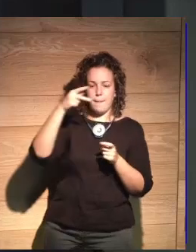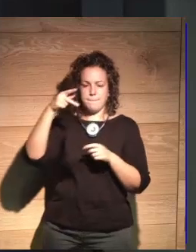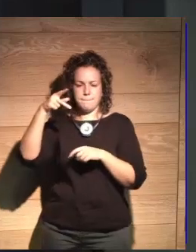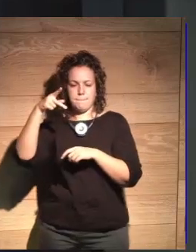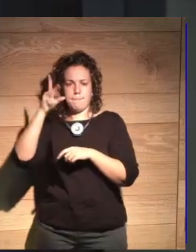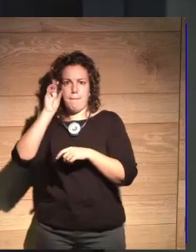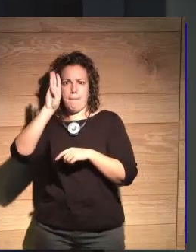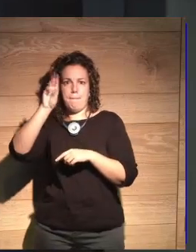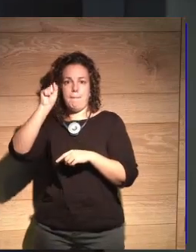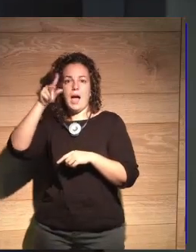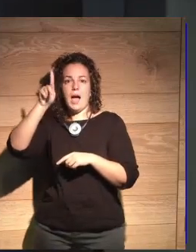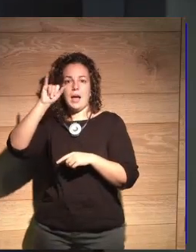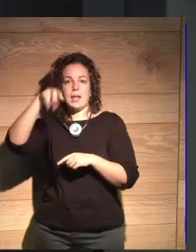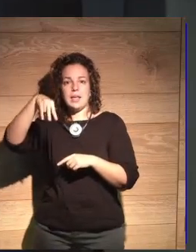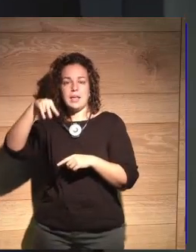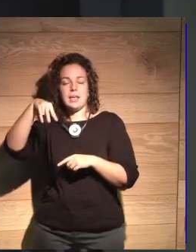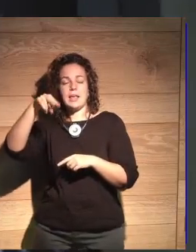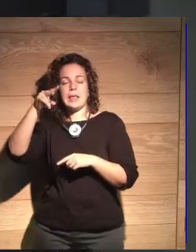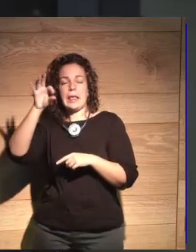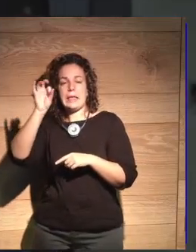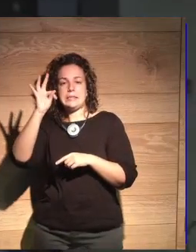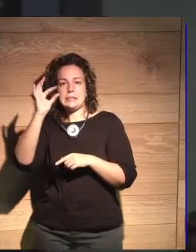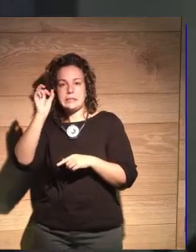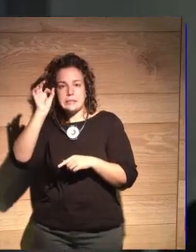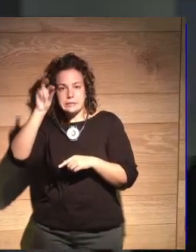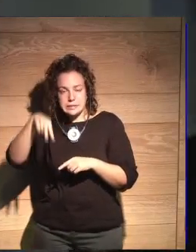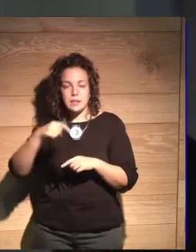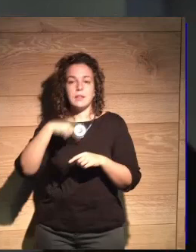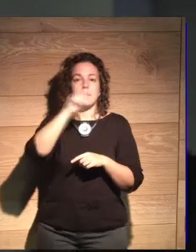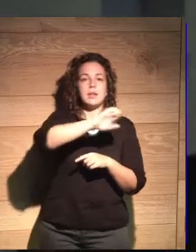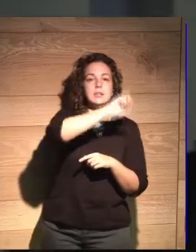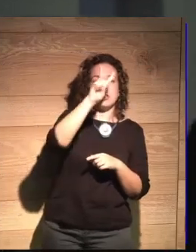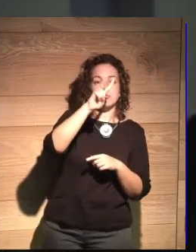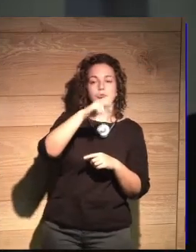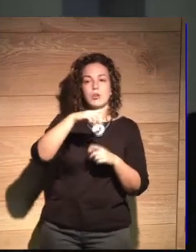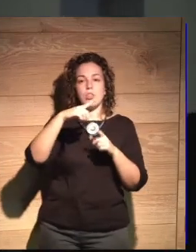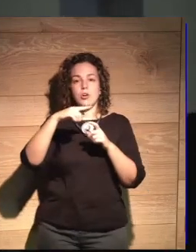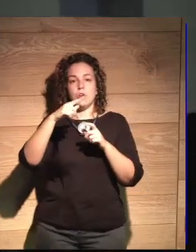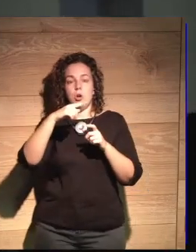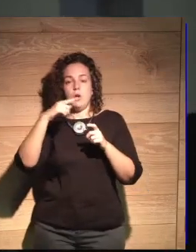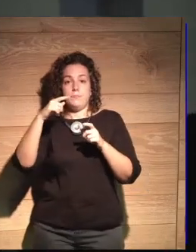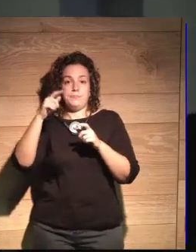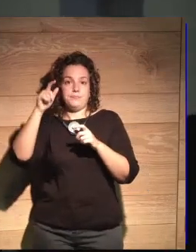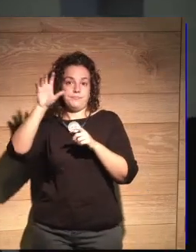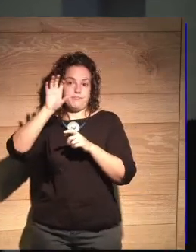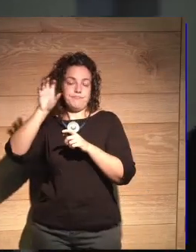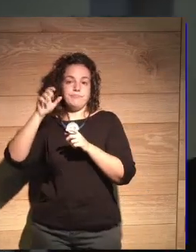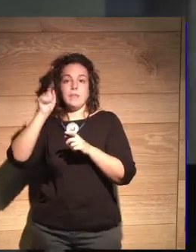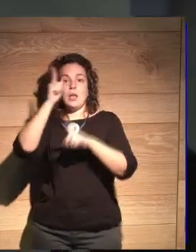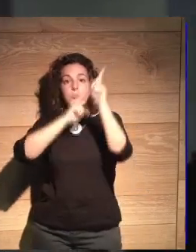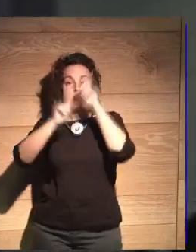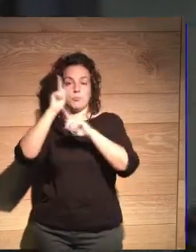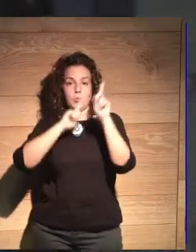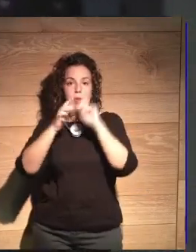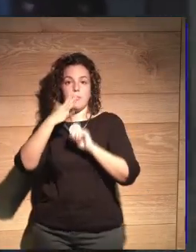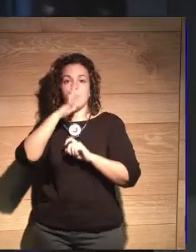Korea, between Israel and someday Iran. The nuclear problem is the problem that could kill the most people in the